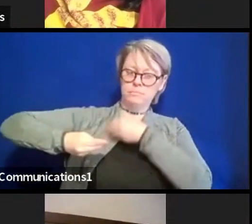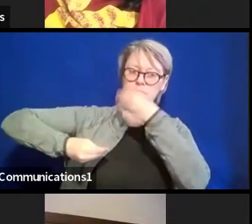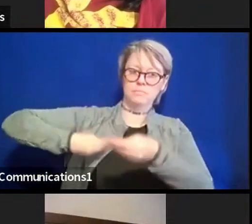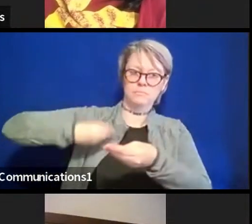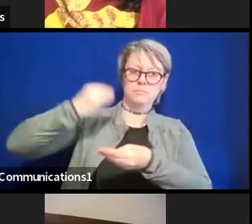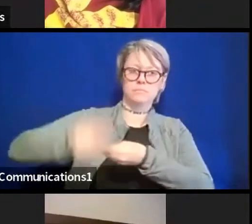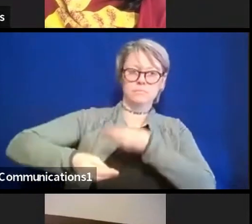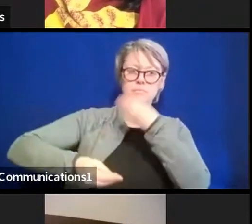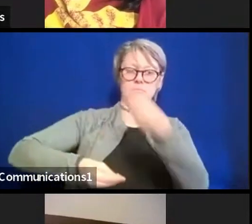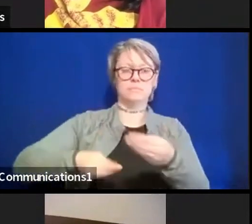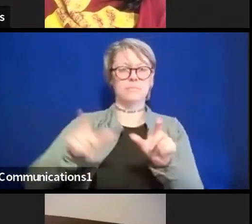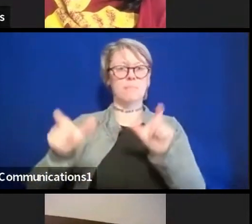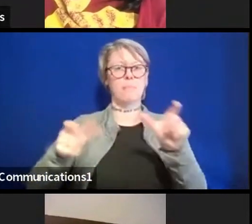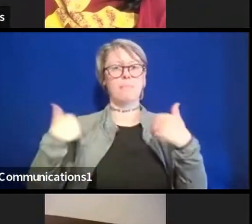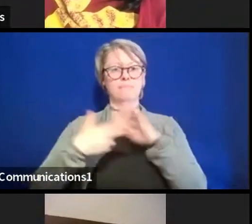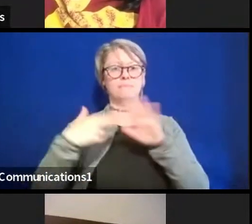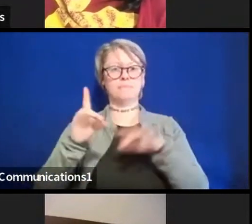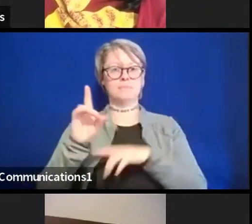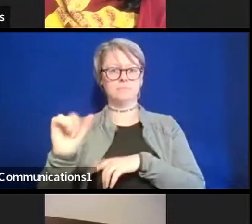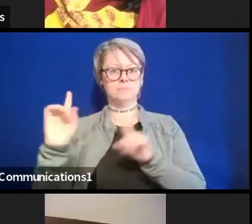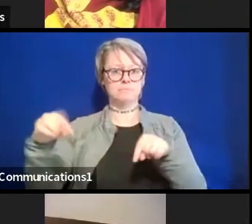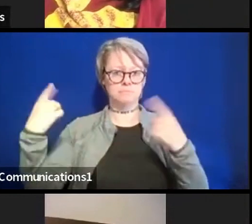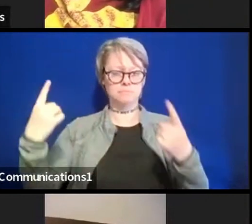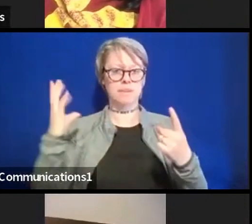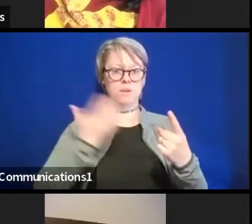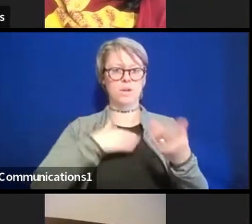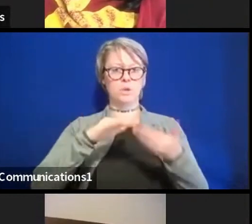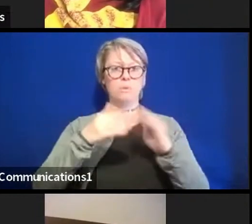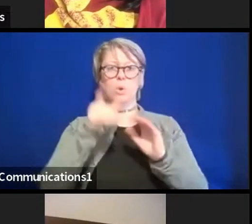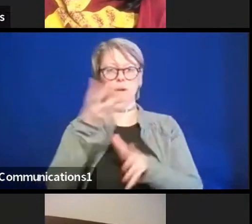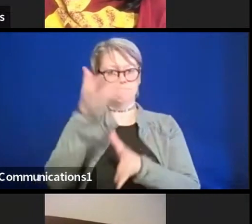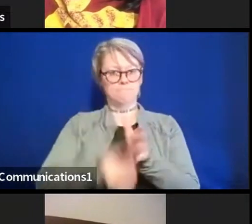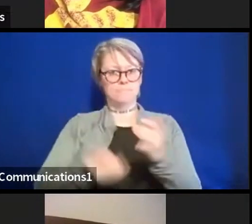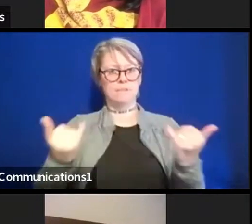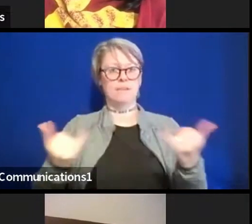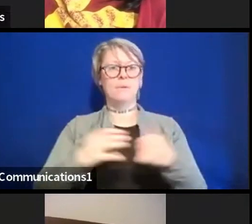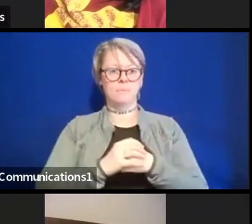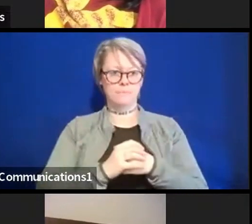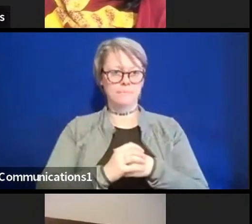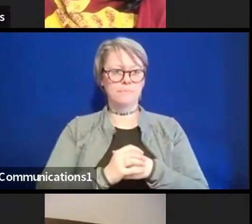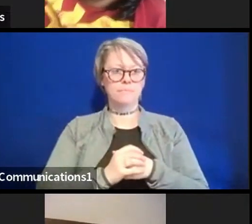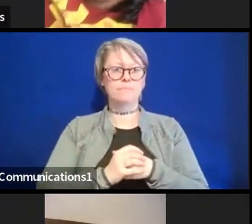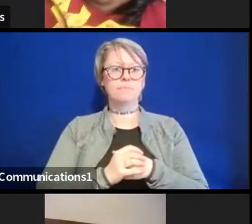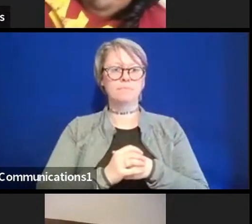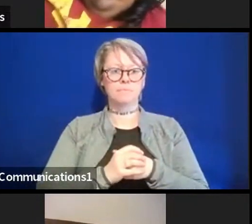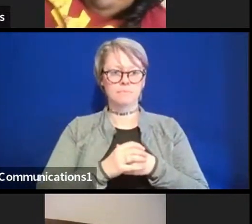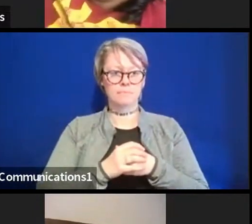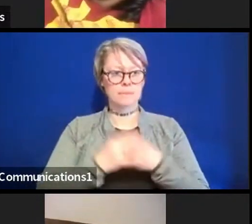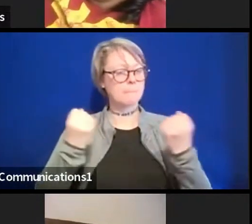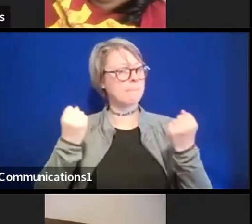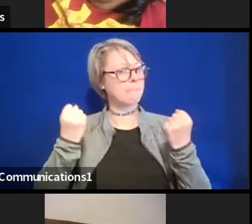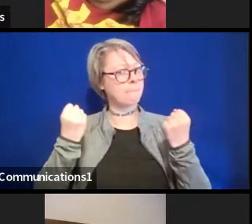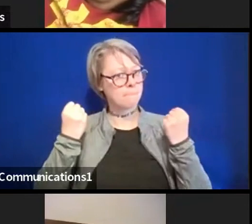with disabilities, members of our community who are not with us. Many of whom are not with us